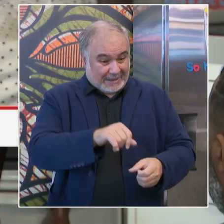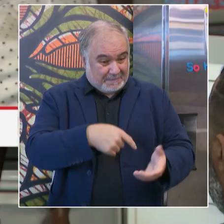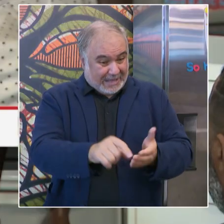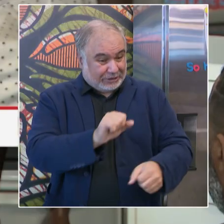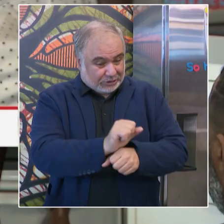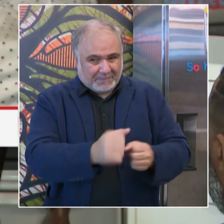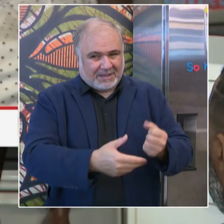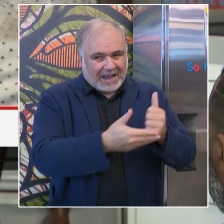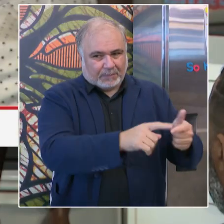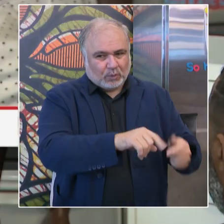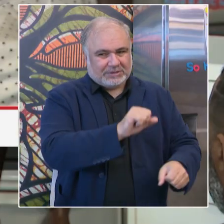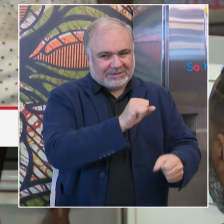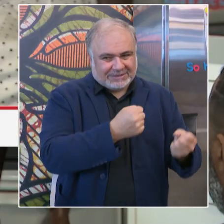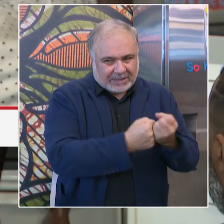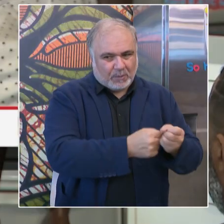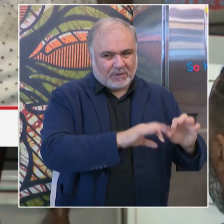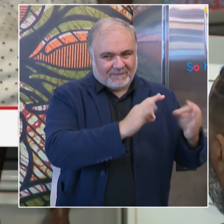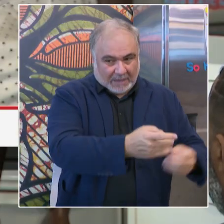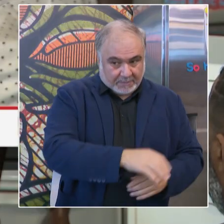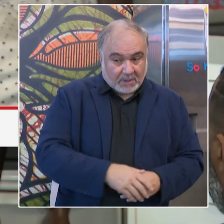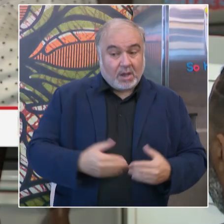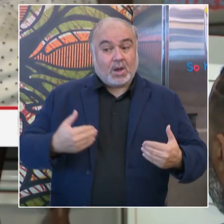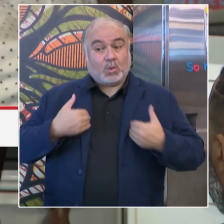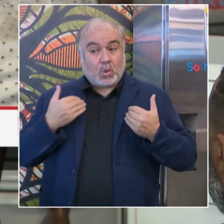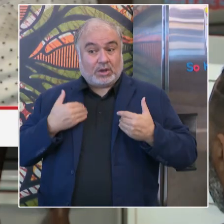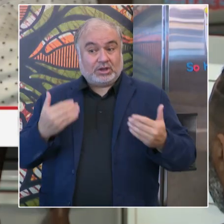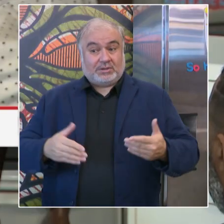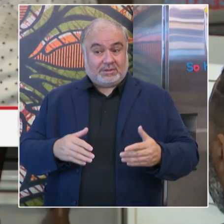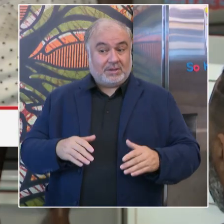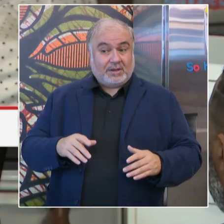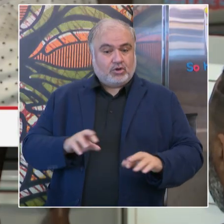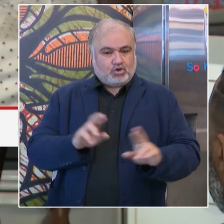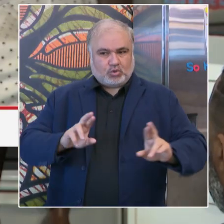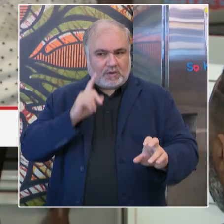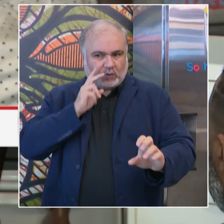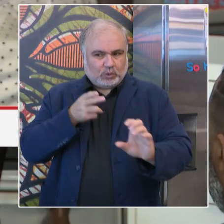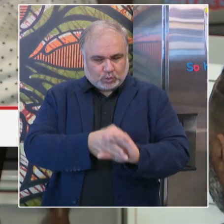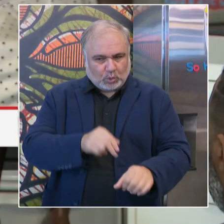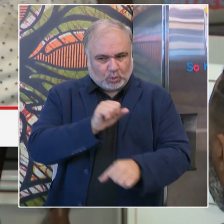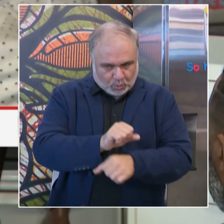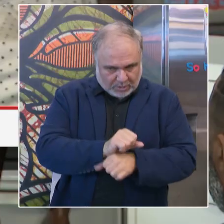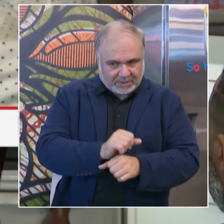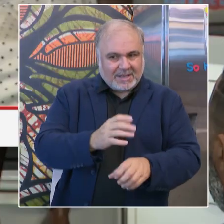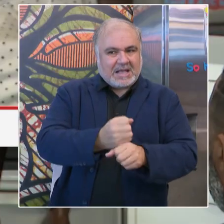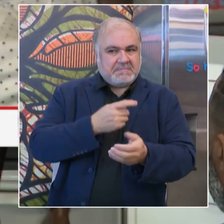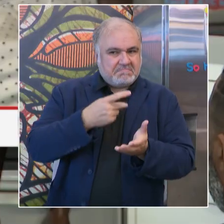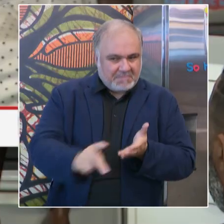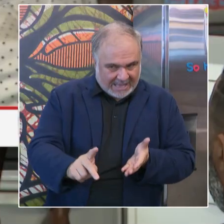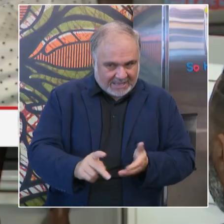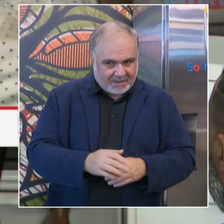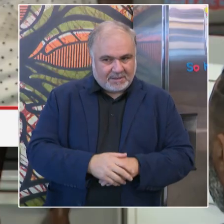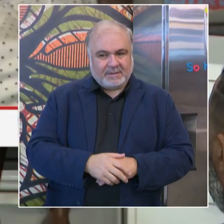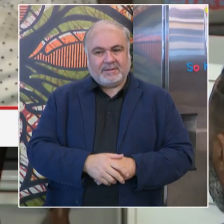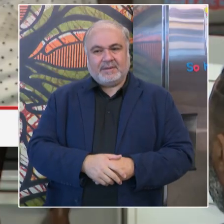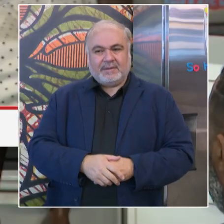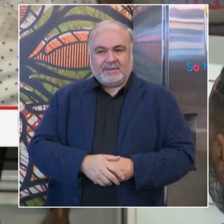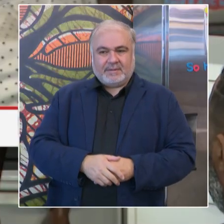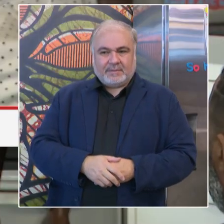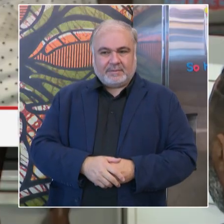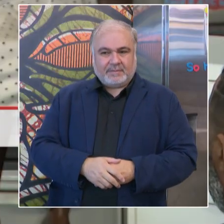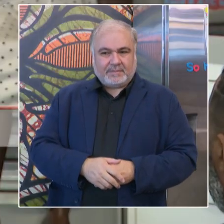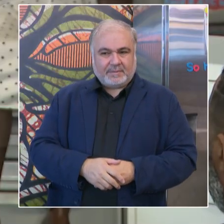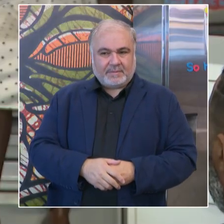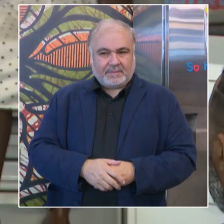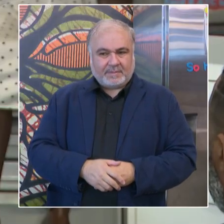are ready, and this ATC does it. So when our kids say, if you hear a kid say, well, I'm going to high school, but I don't know